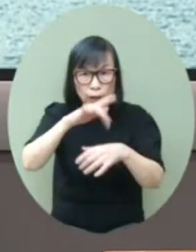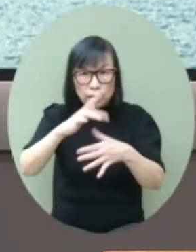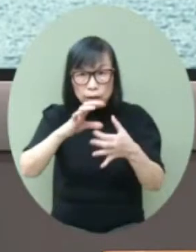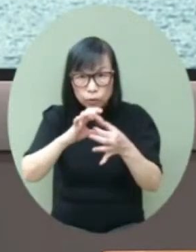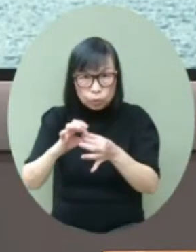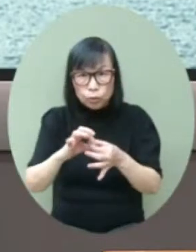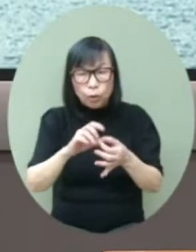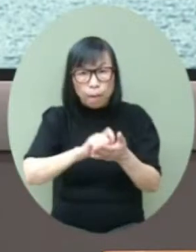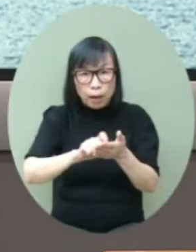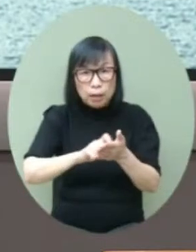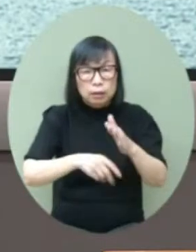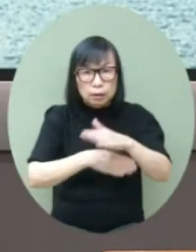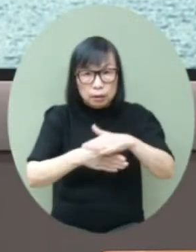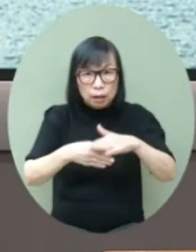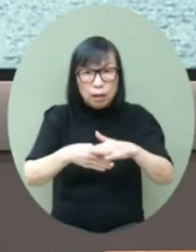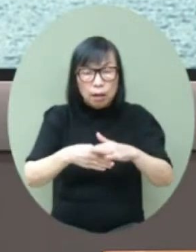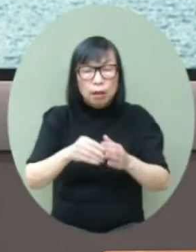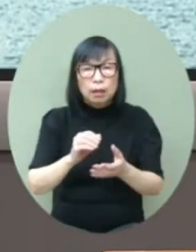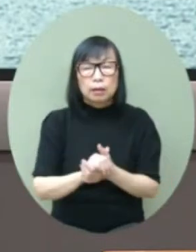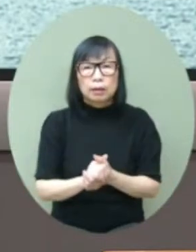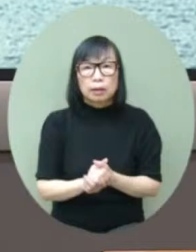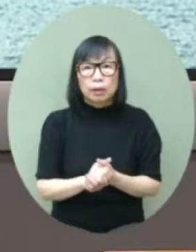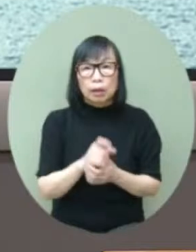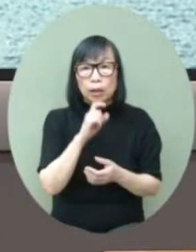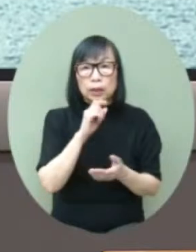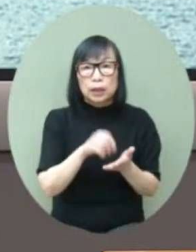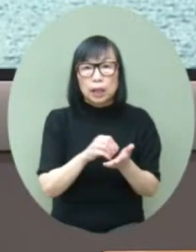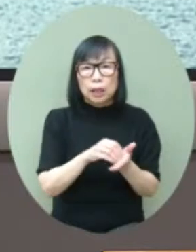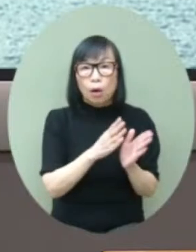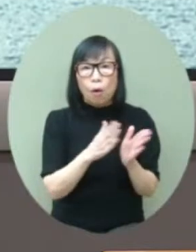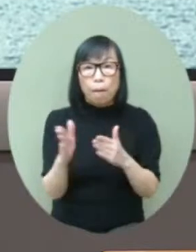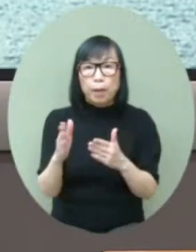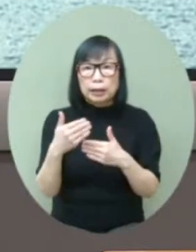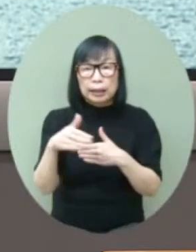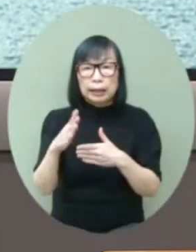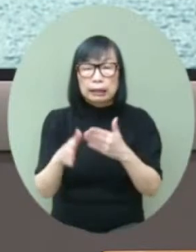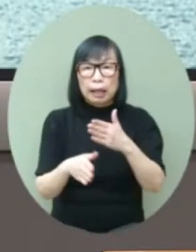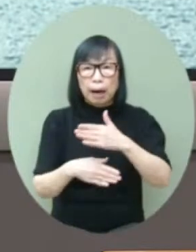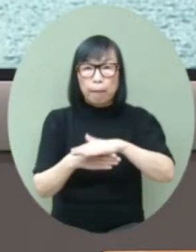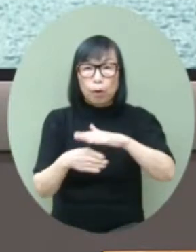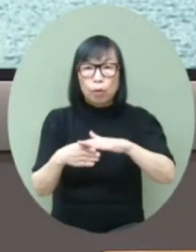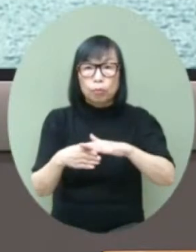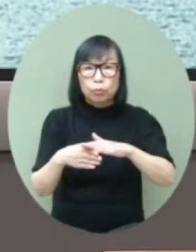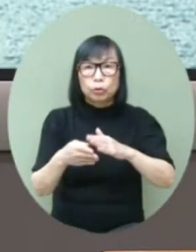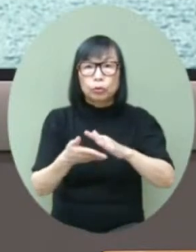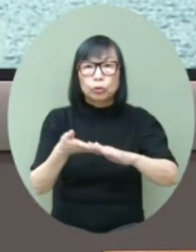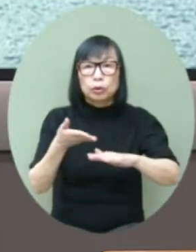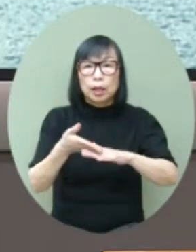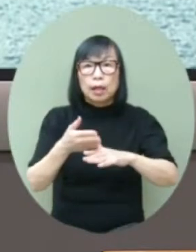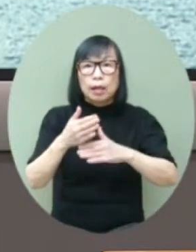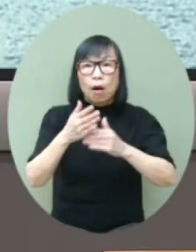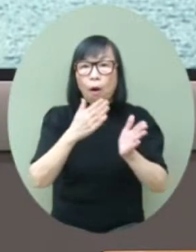have asked other departments to redeploy some more officers to help us.